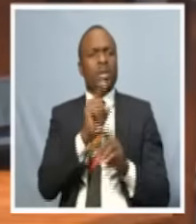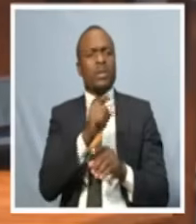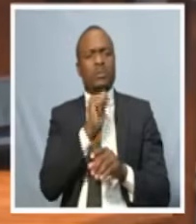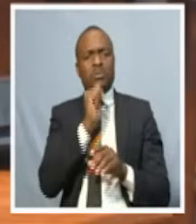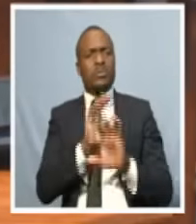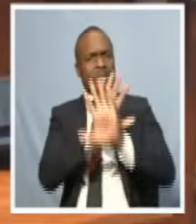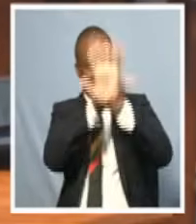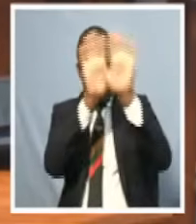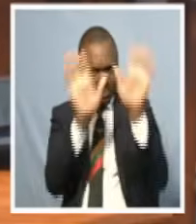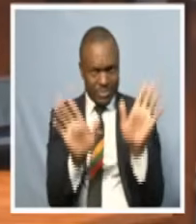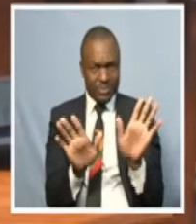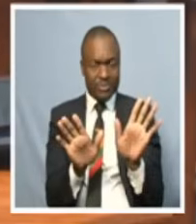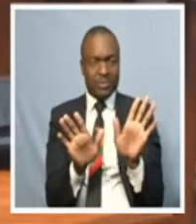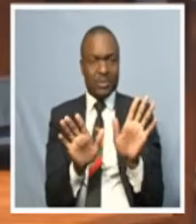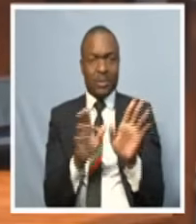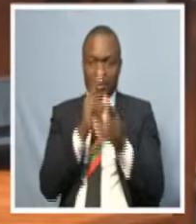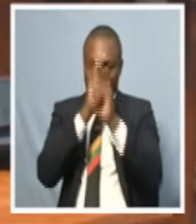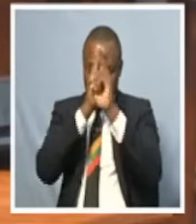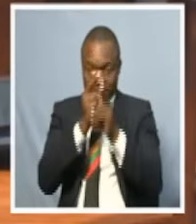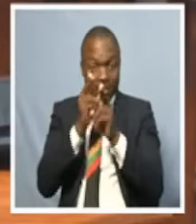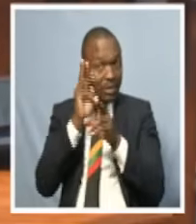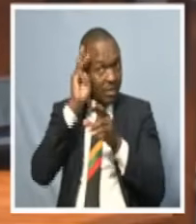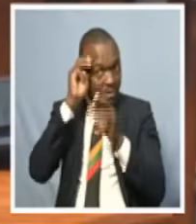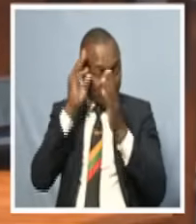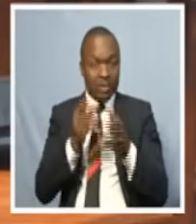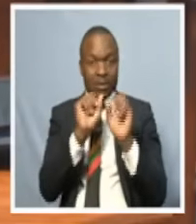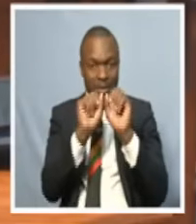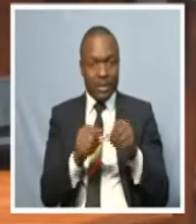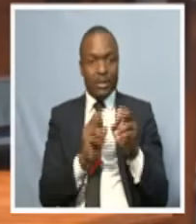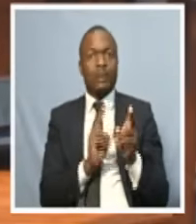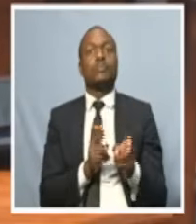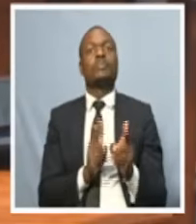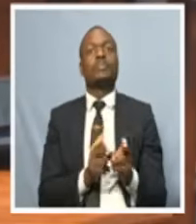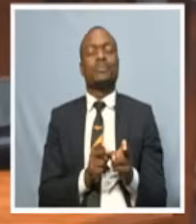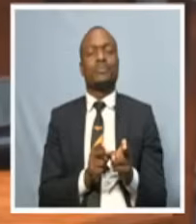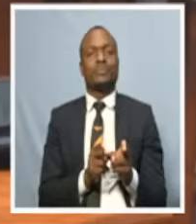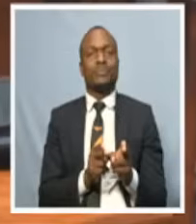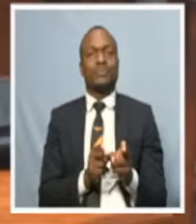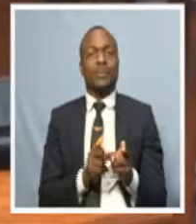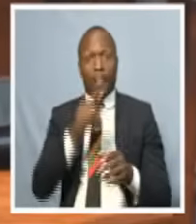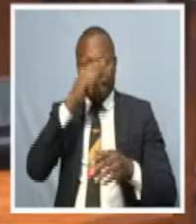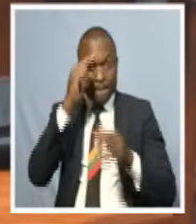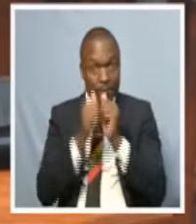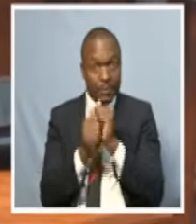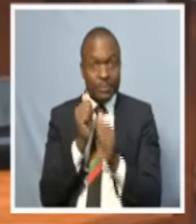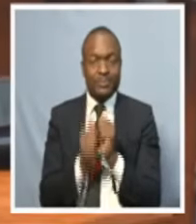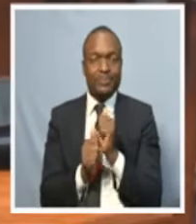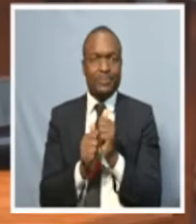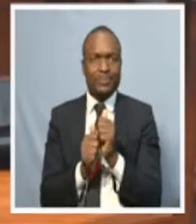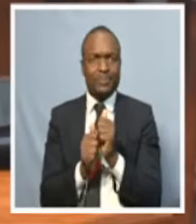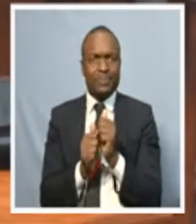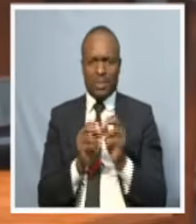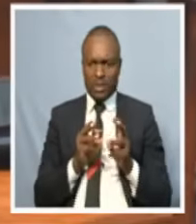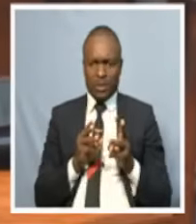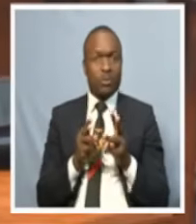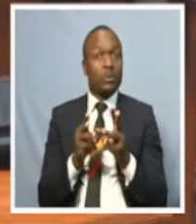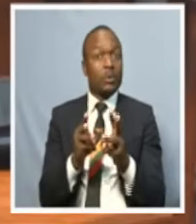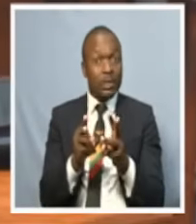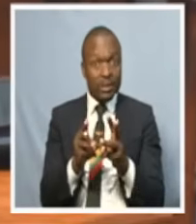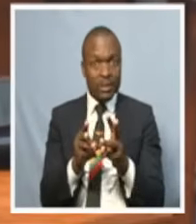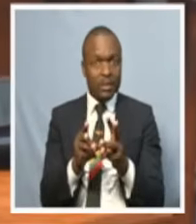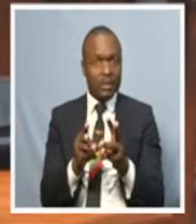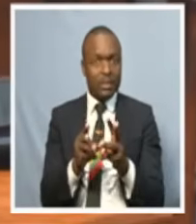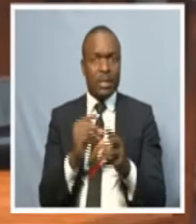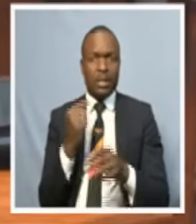not clear, so that the Honorable Minister can respond. Because the way it is,